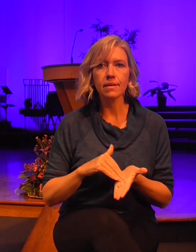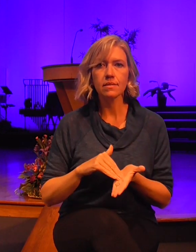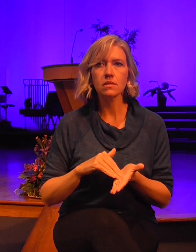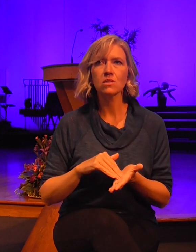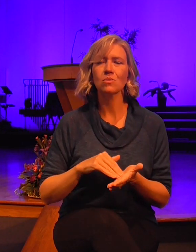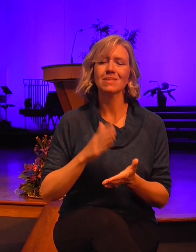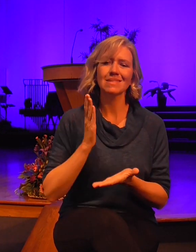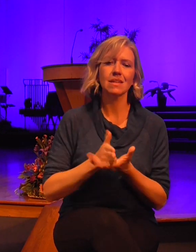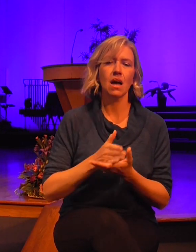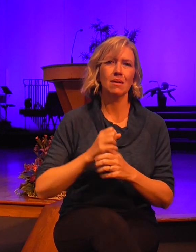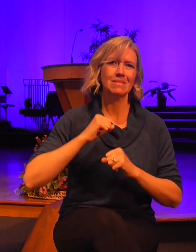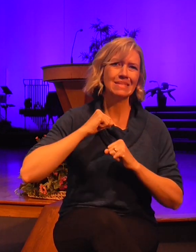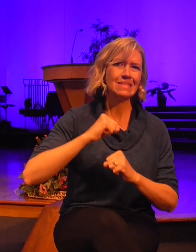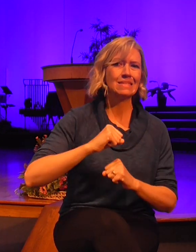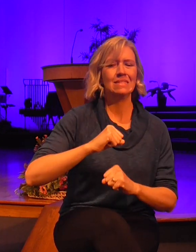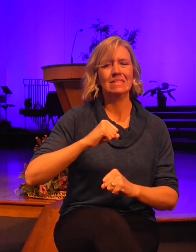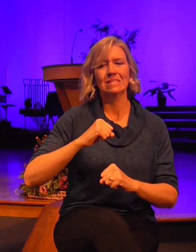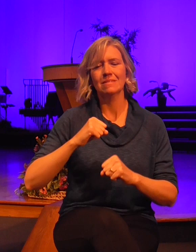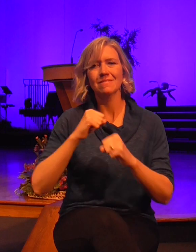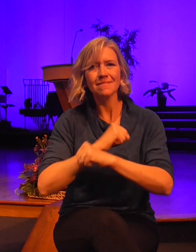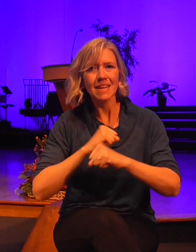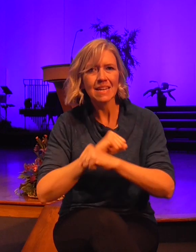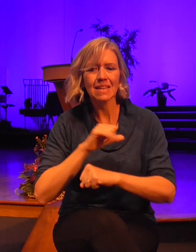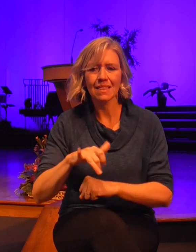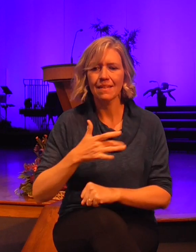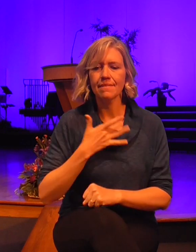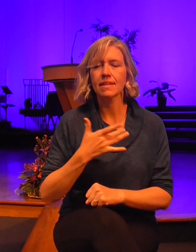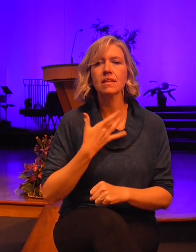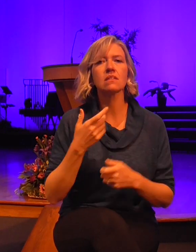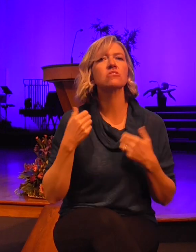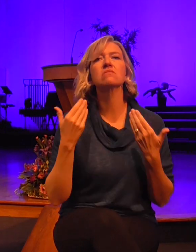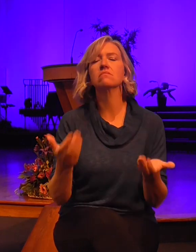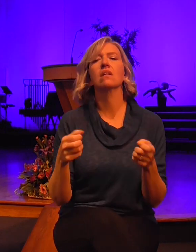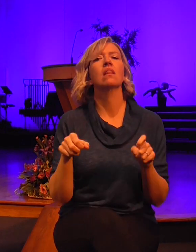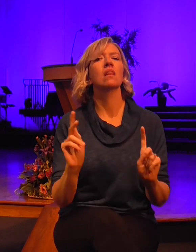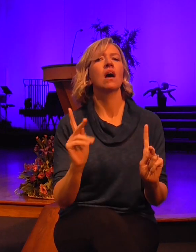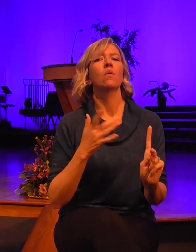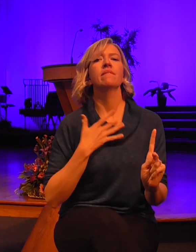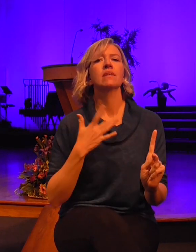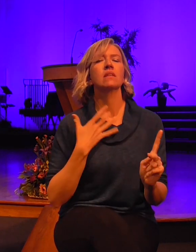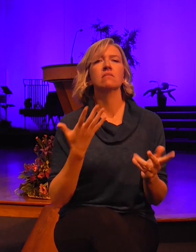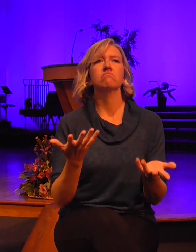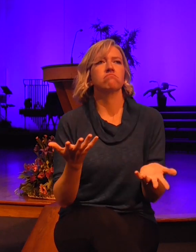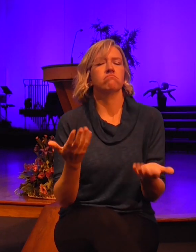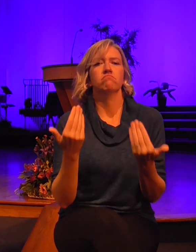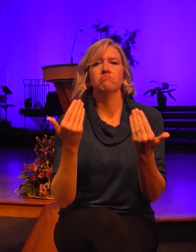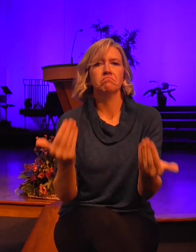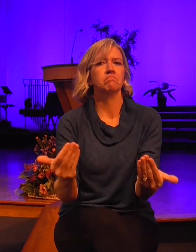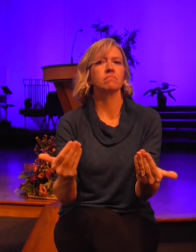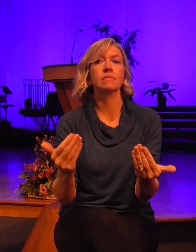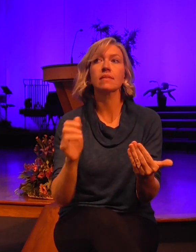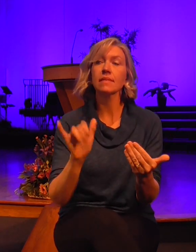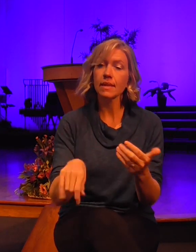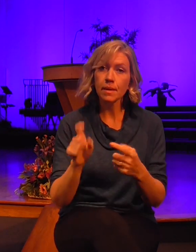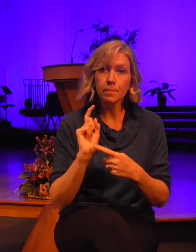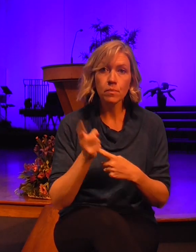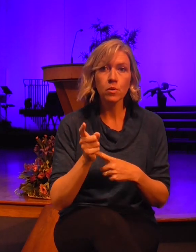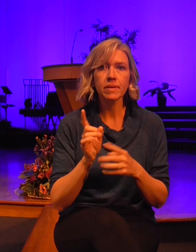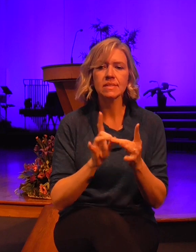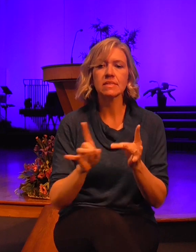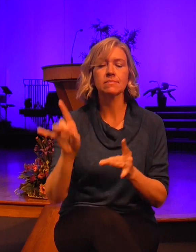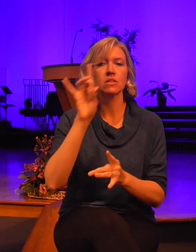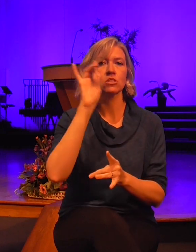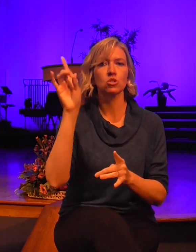how we feel, and we allow ourselves to feel it. And there is at that very moment a spiritual vortex